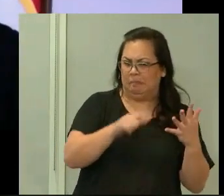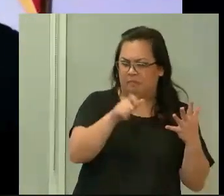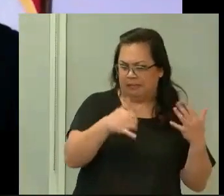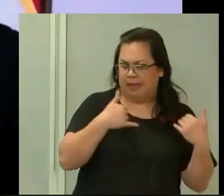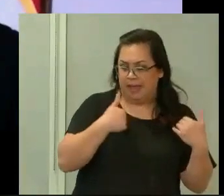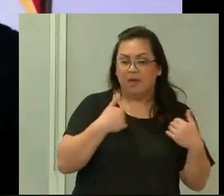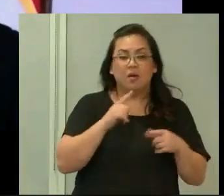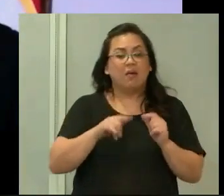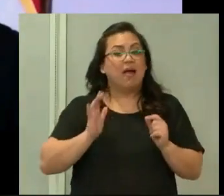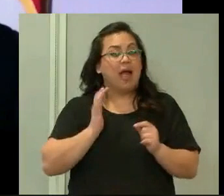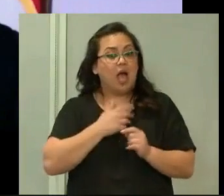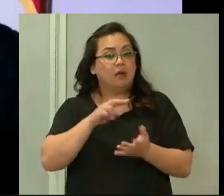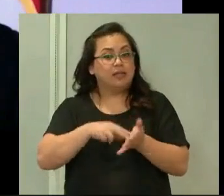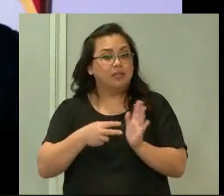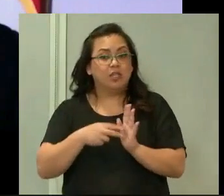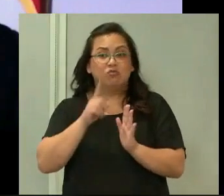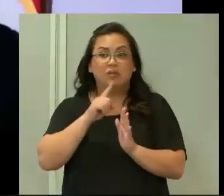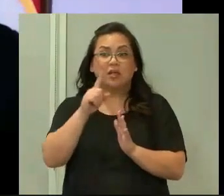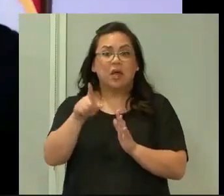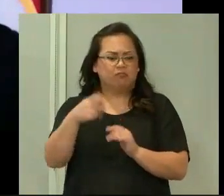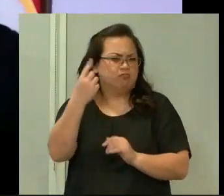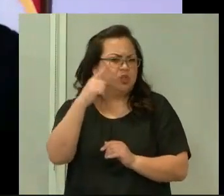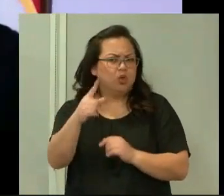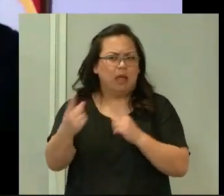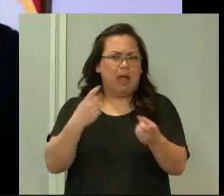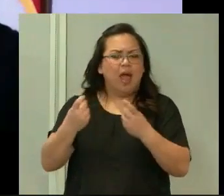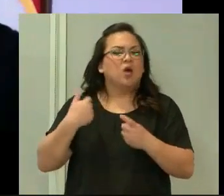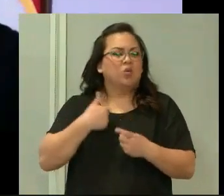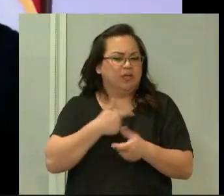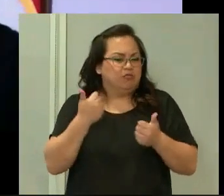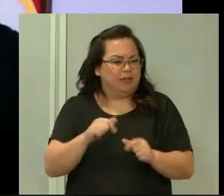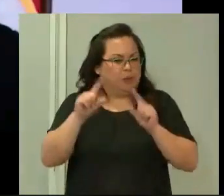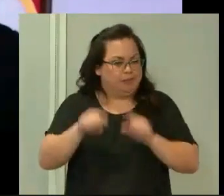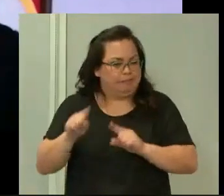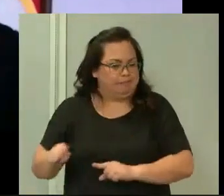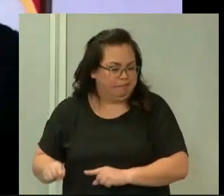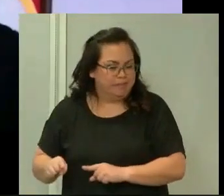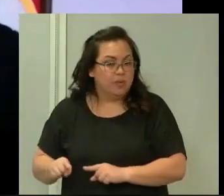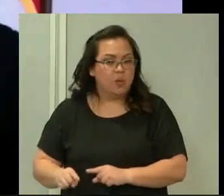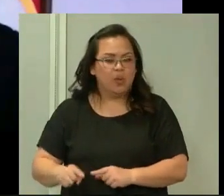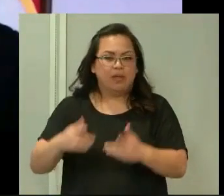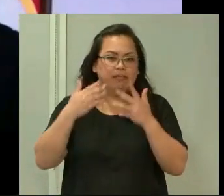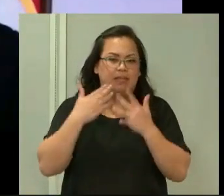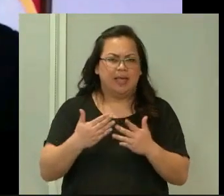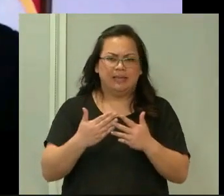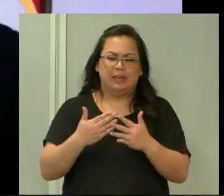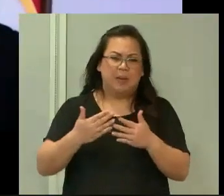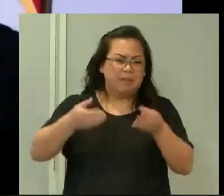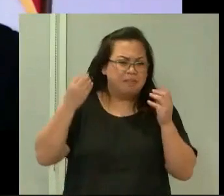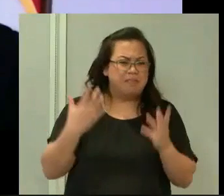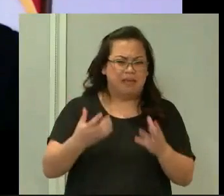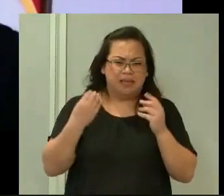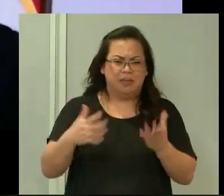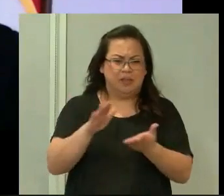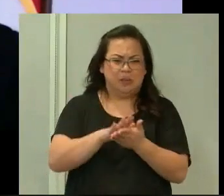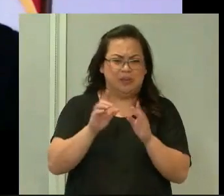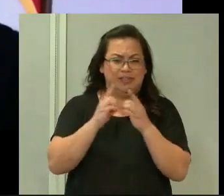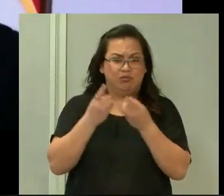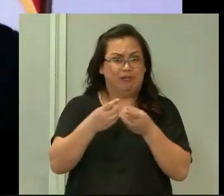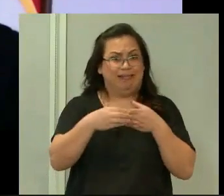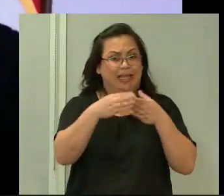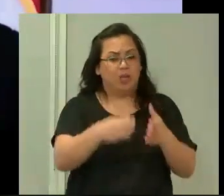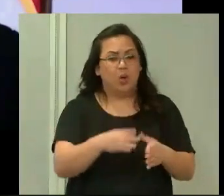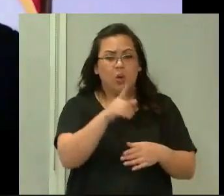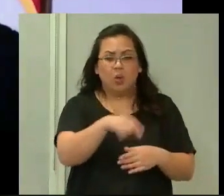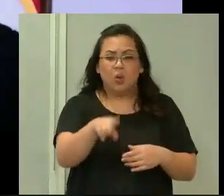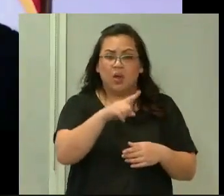Our intention is to answer as many of your questions today as we can. I want to thank the thousands of school district leaders who